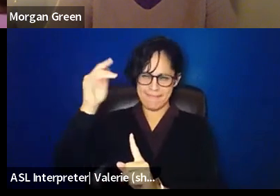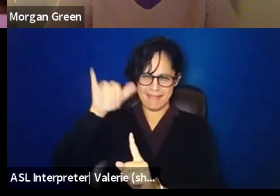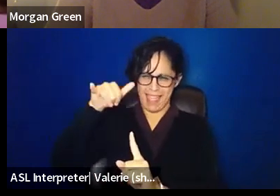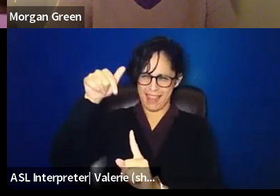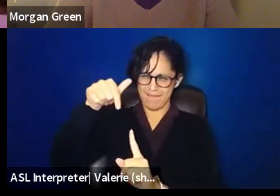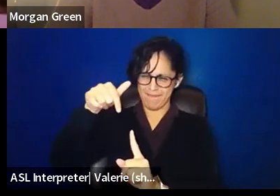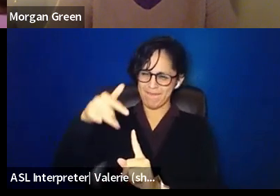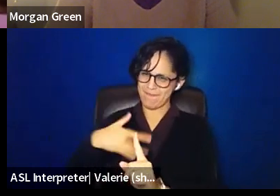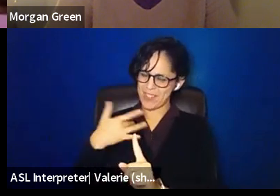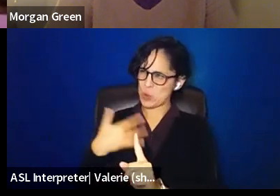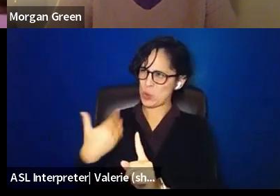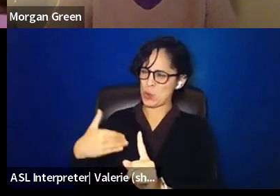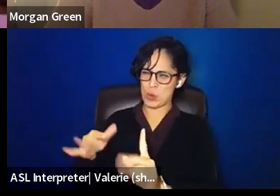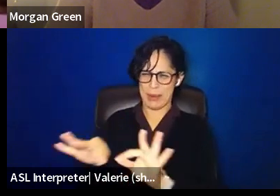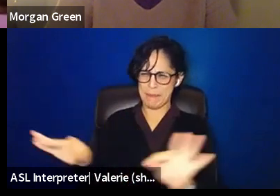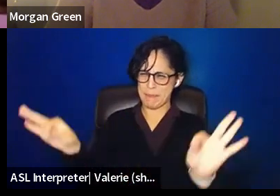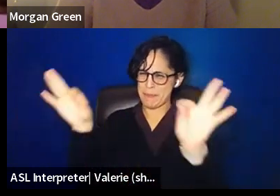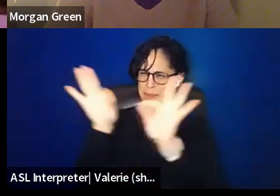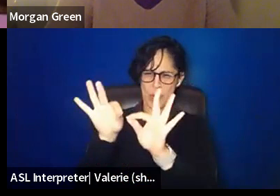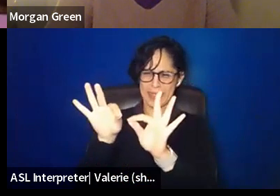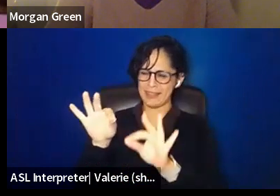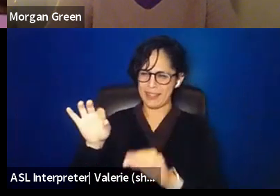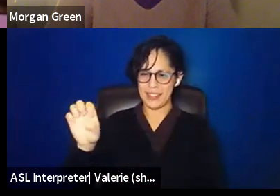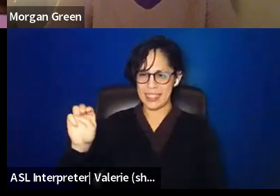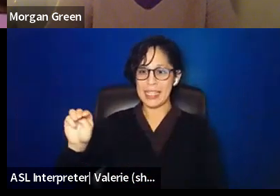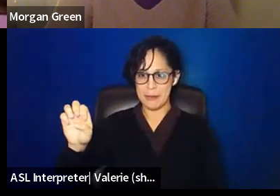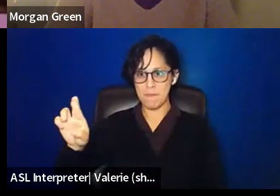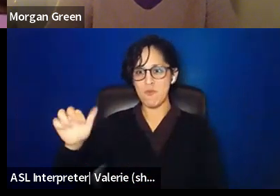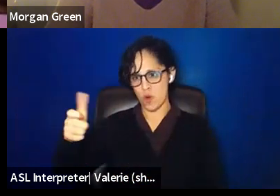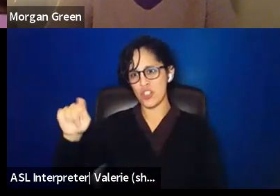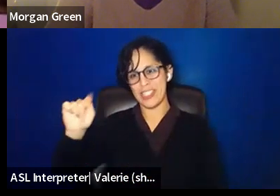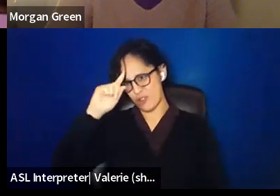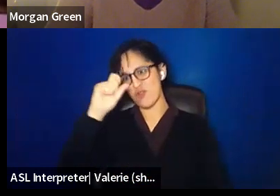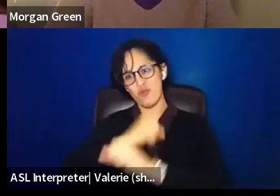that feels really, really important to me. And emergent strategy, it's almost like